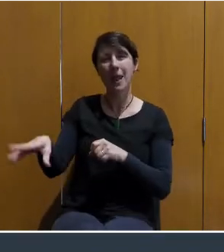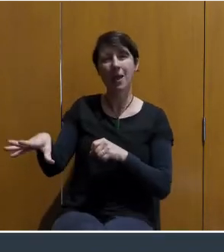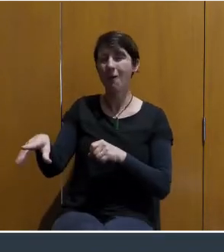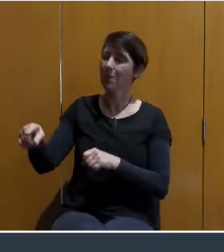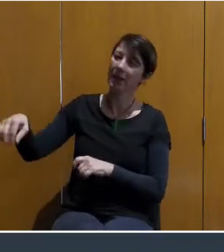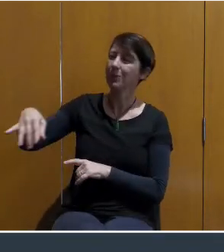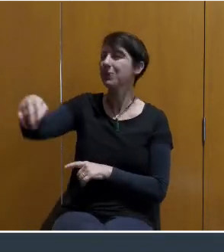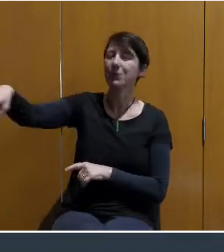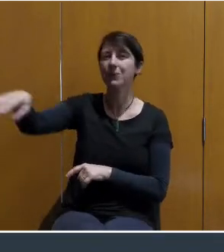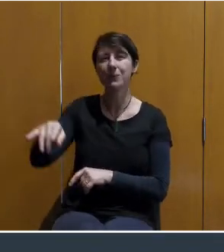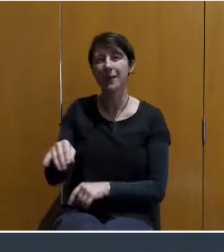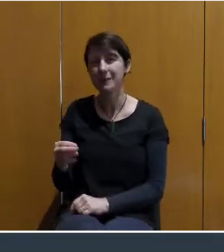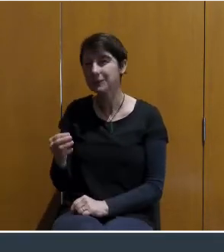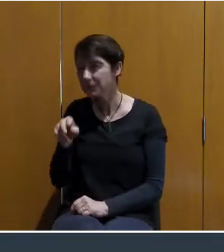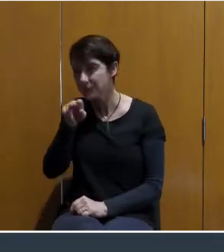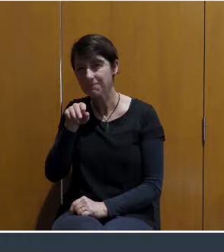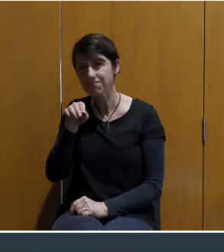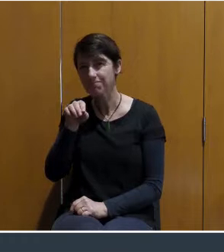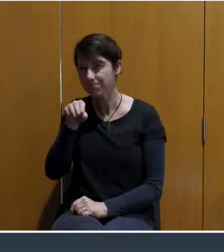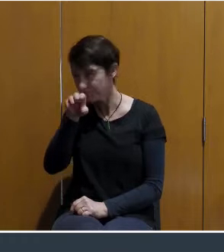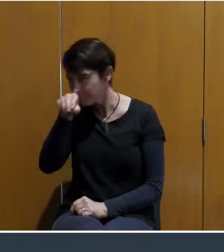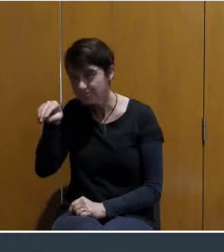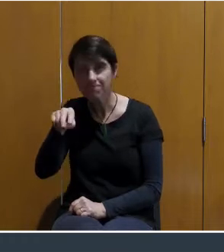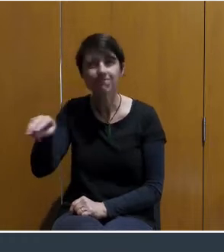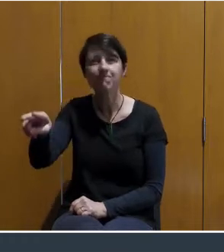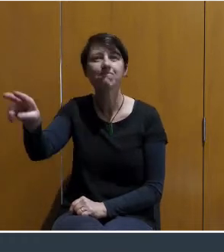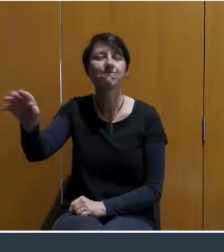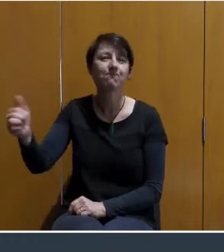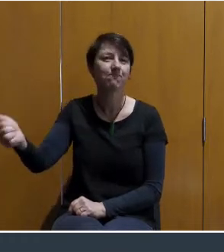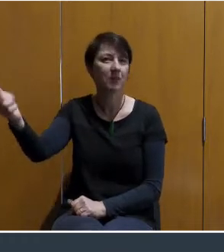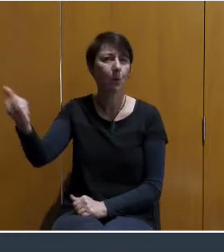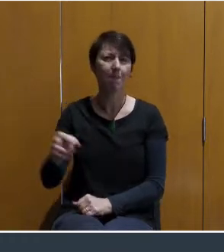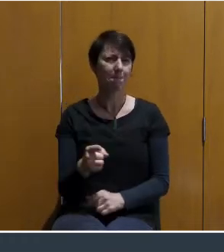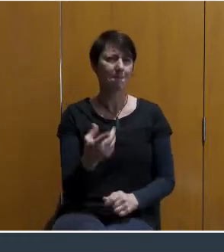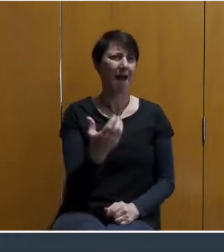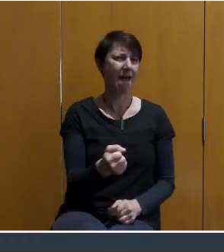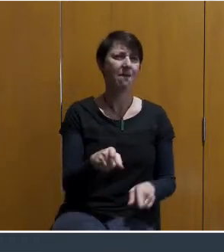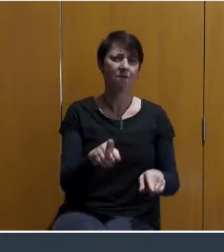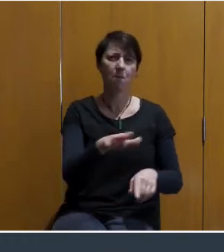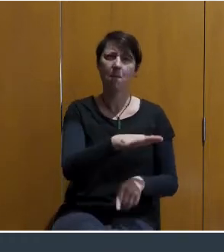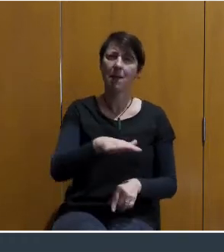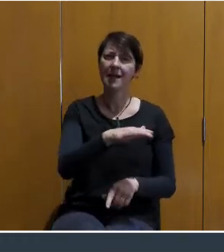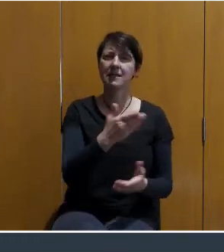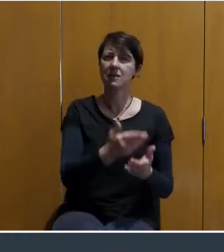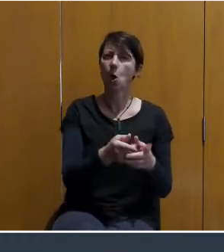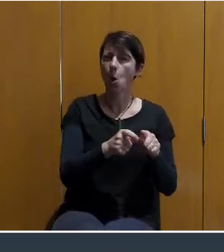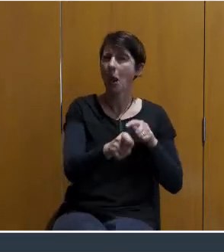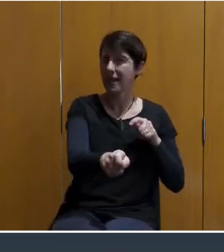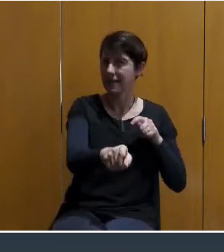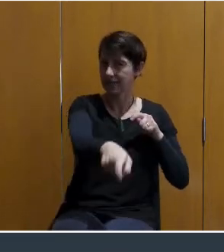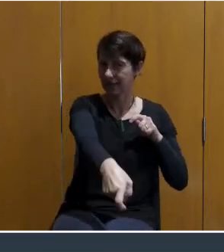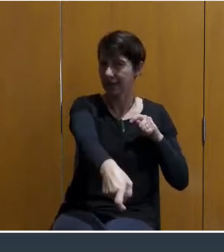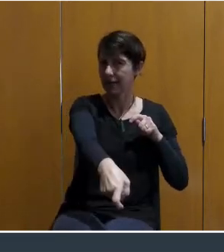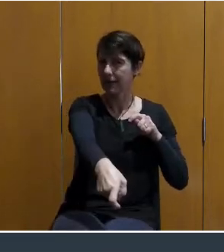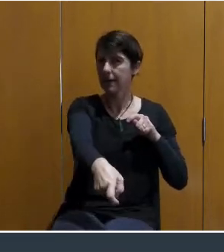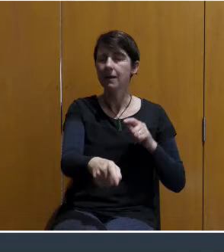also good for us to have our dogs on lead. The lady before talked about long lines, like a 10-metre long line. Well, if you